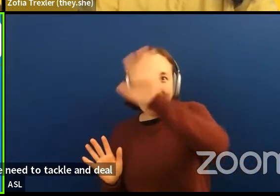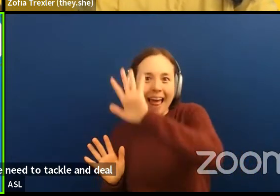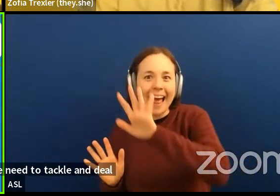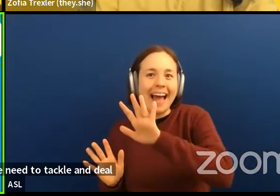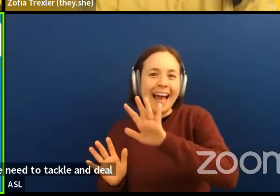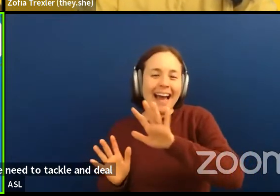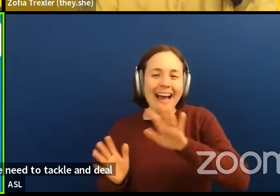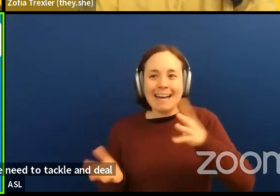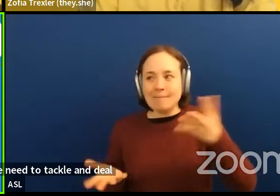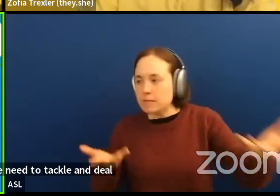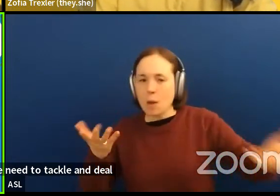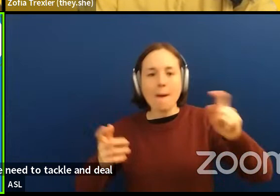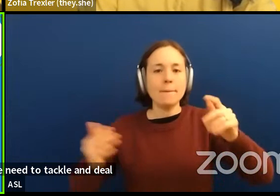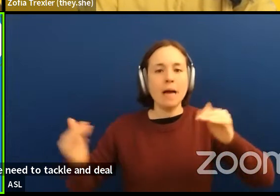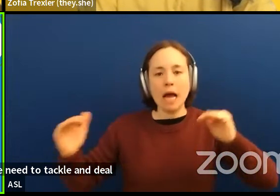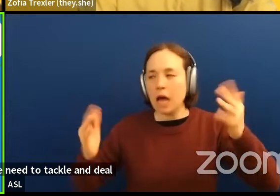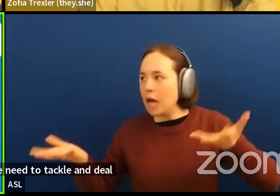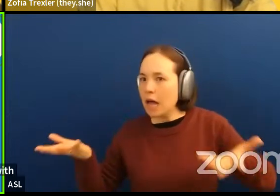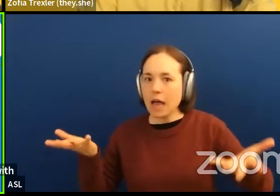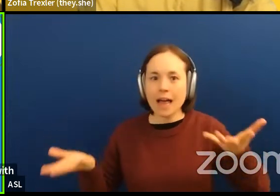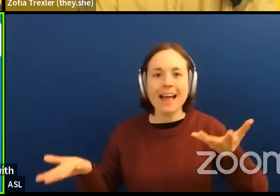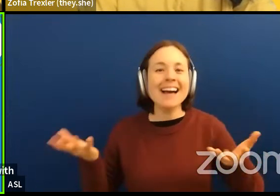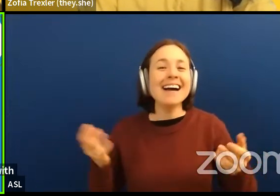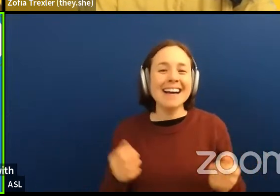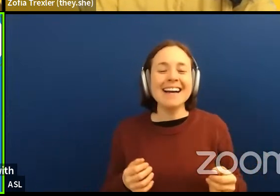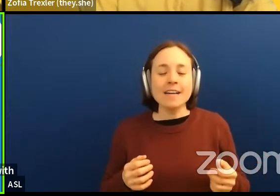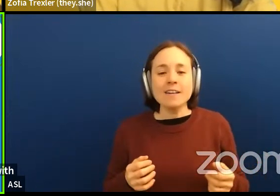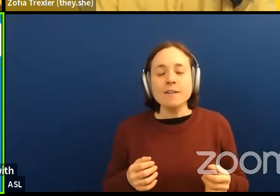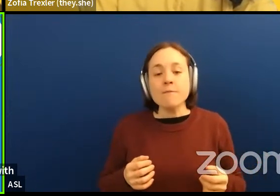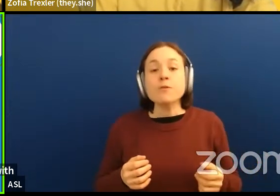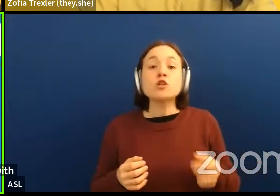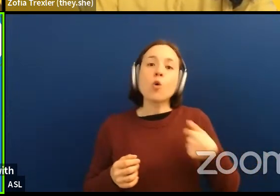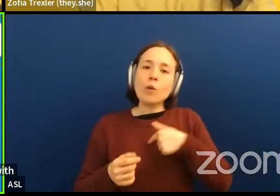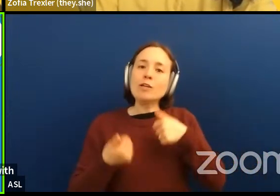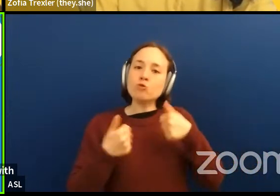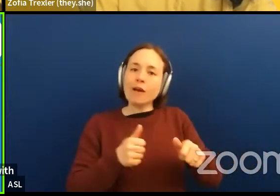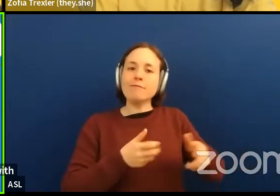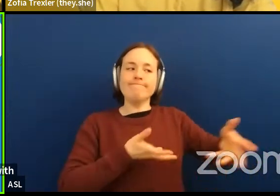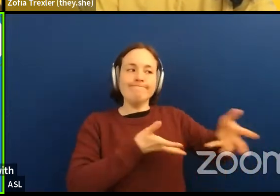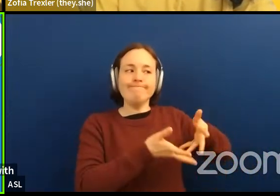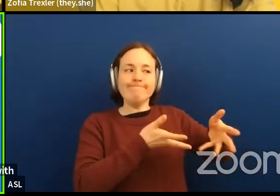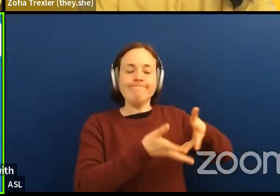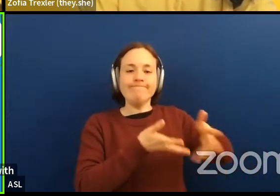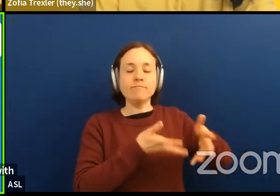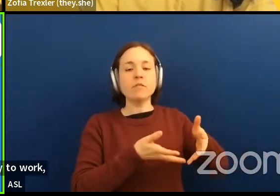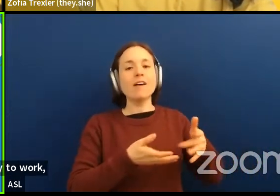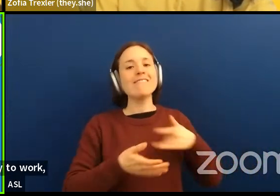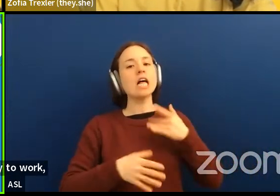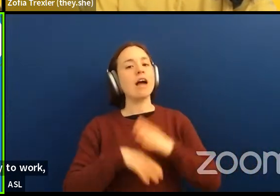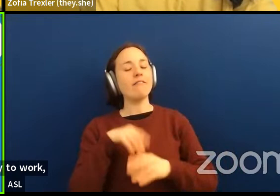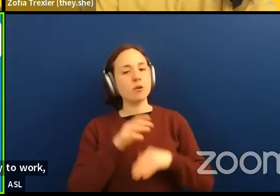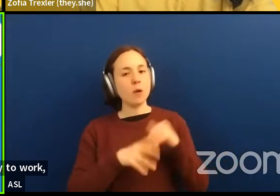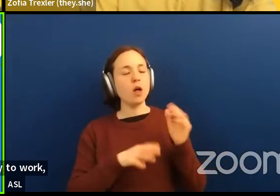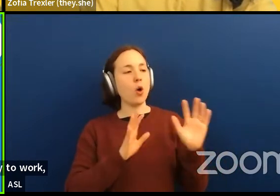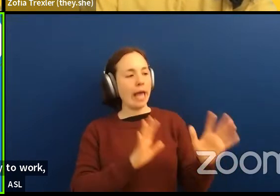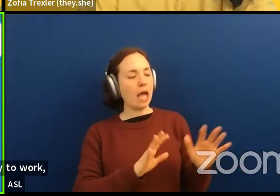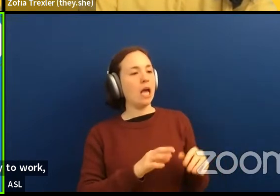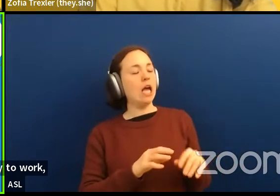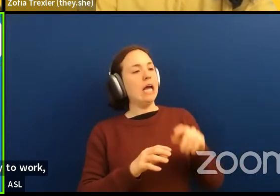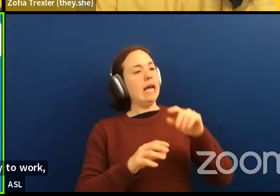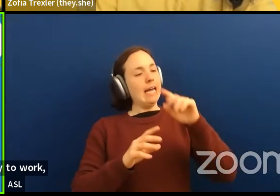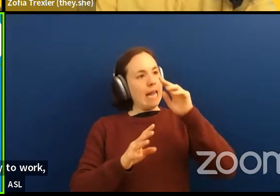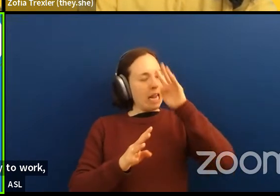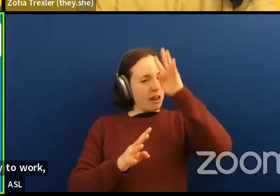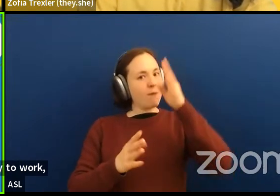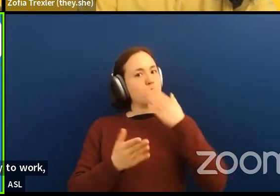And we try to work till we have the conversations to a point where we're comfortable with designing a plan,